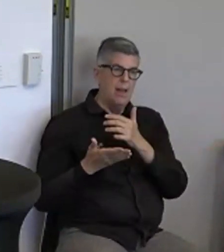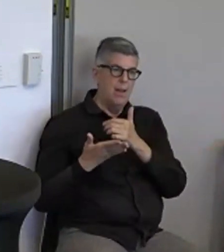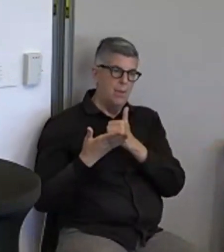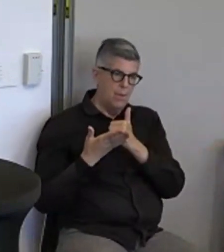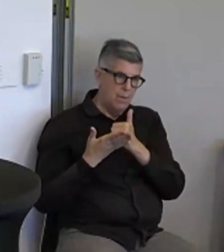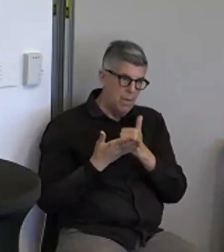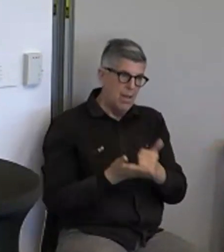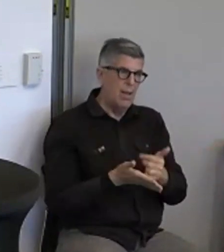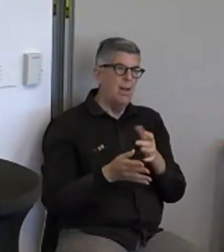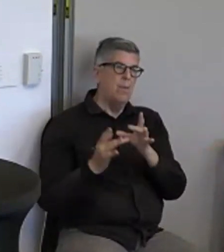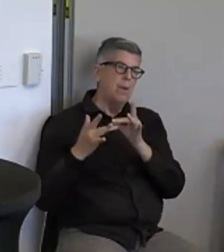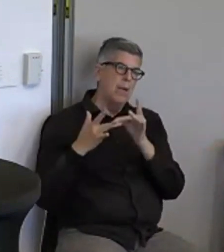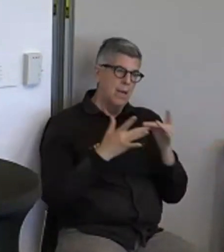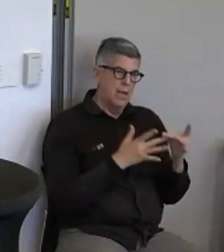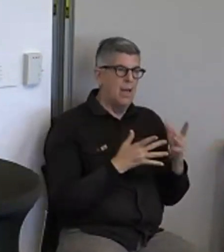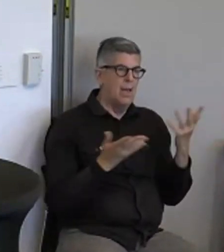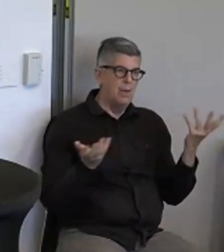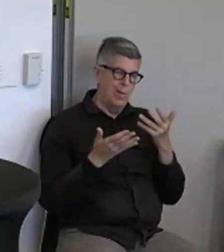choices that you make.